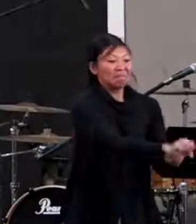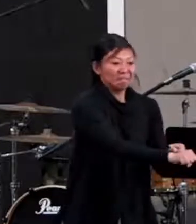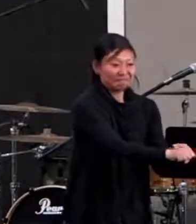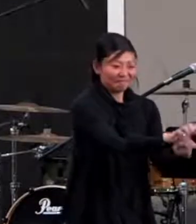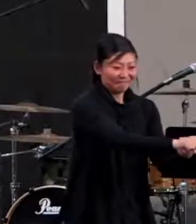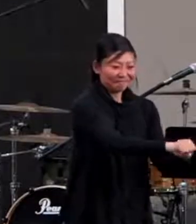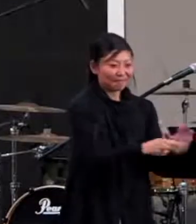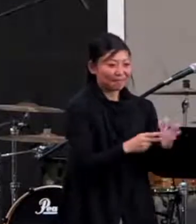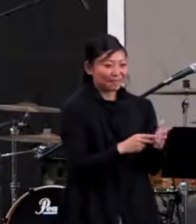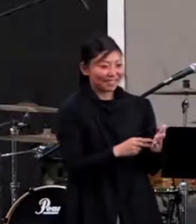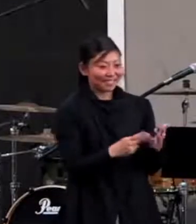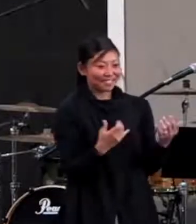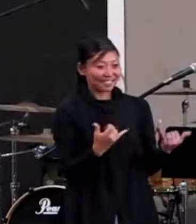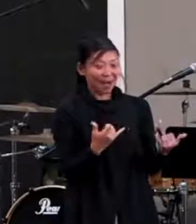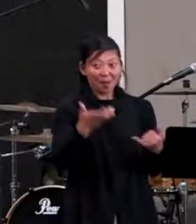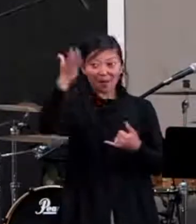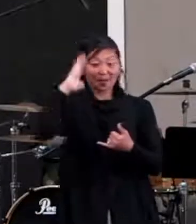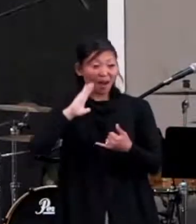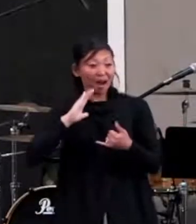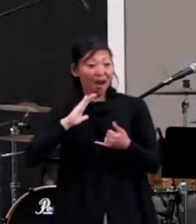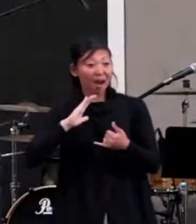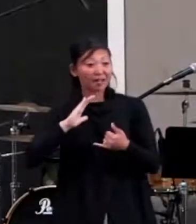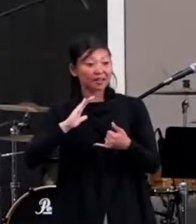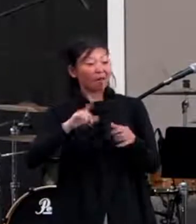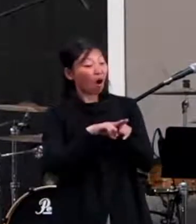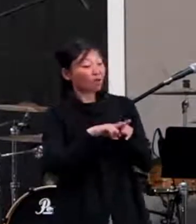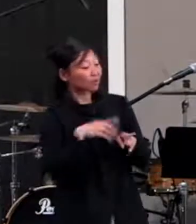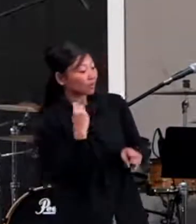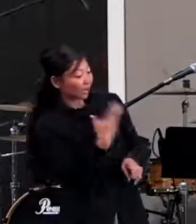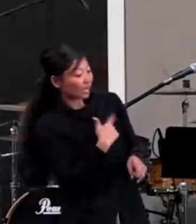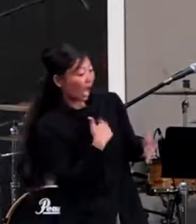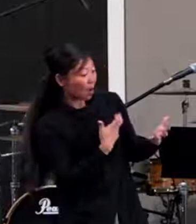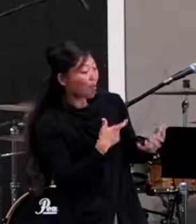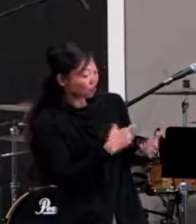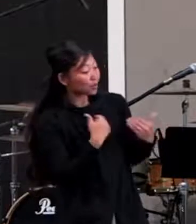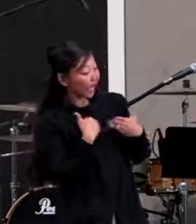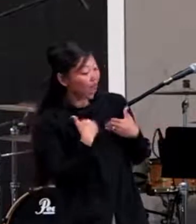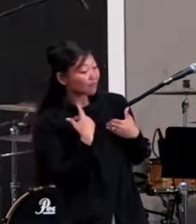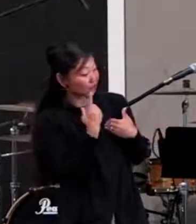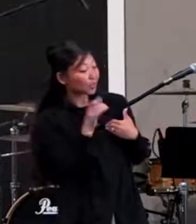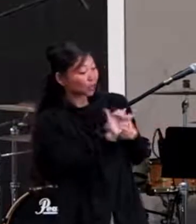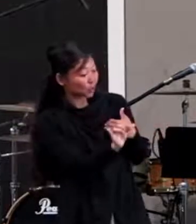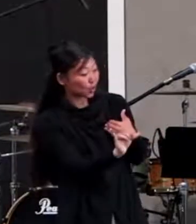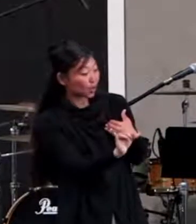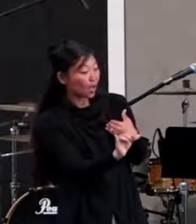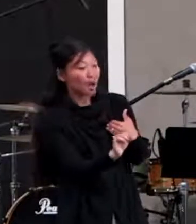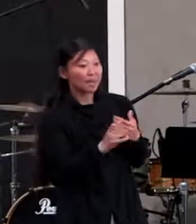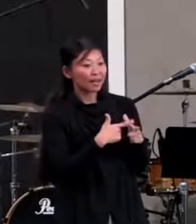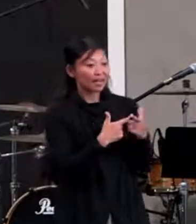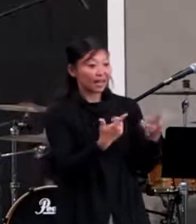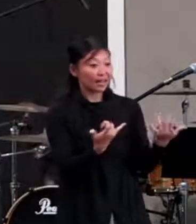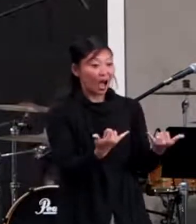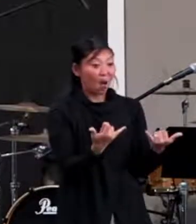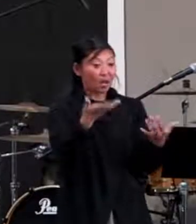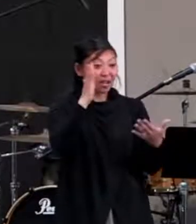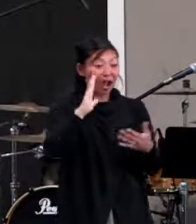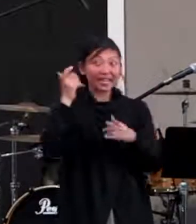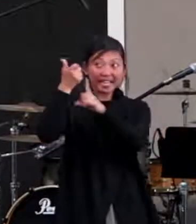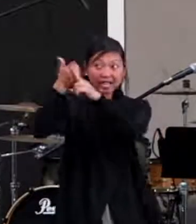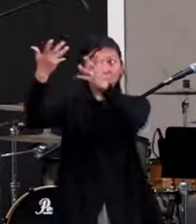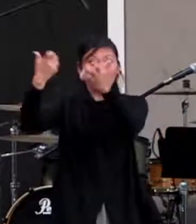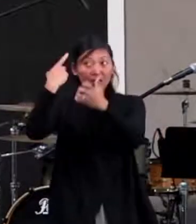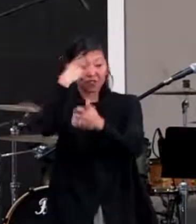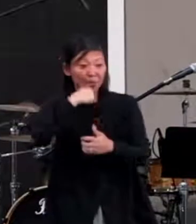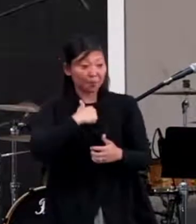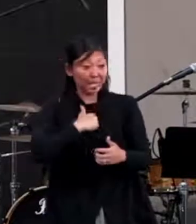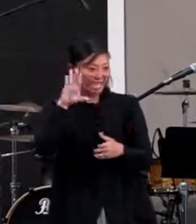I'm no longer comforted by God's desires for me. I now see God's desire for me as a threat, because what